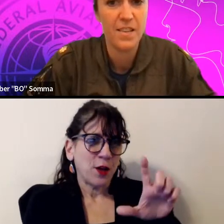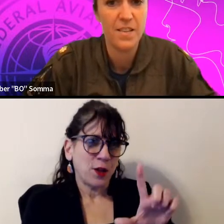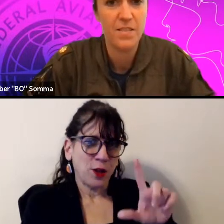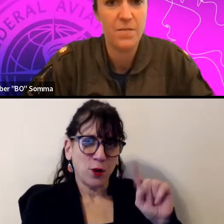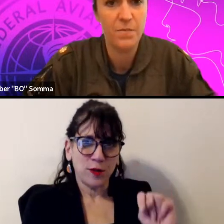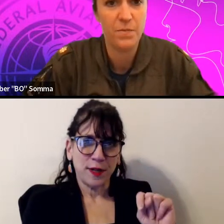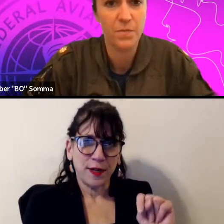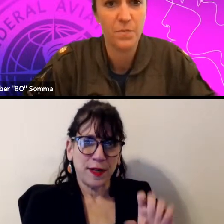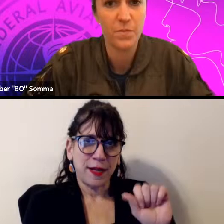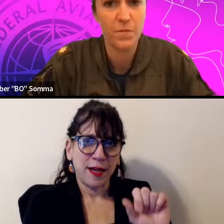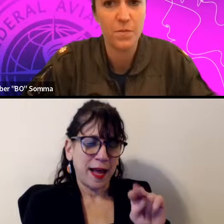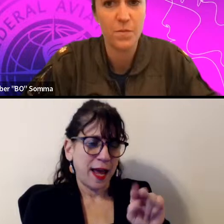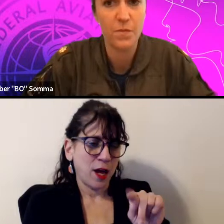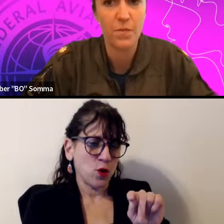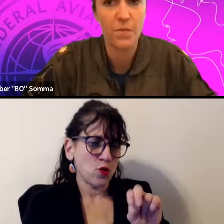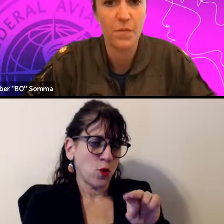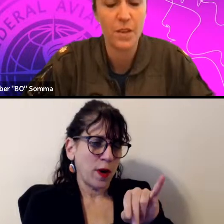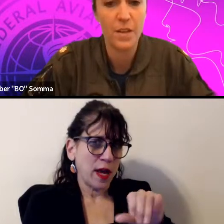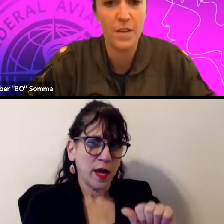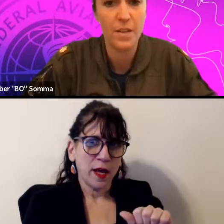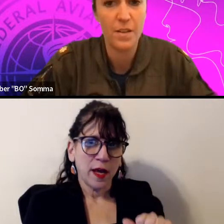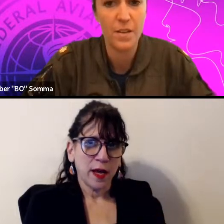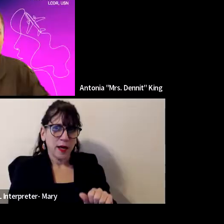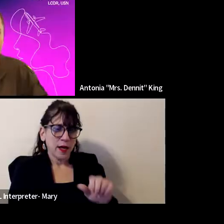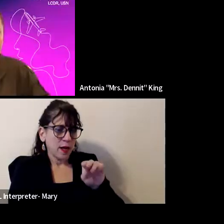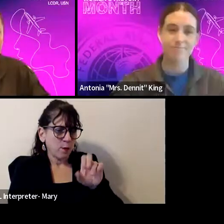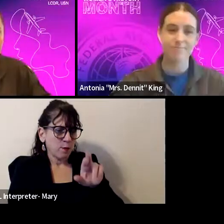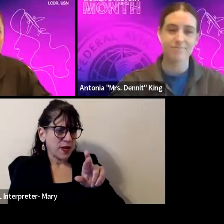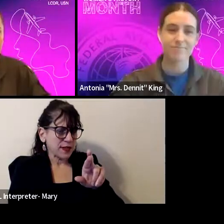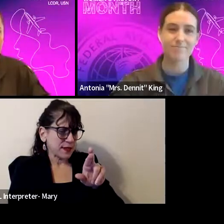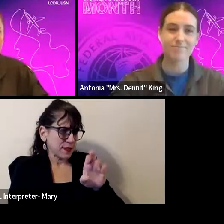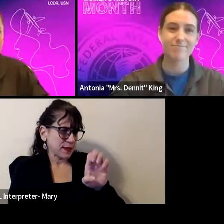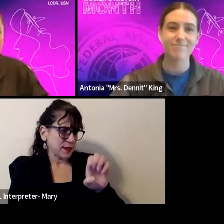Lieutenant Antony Miss Dennett King.